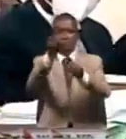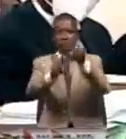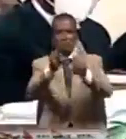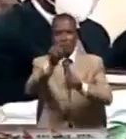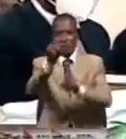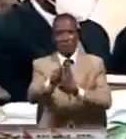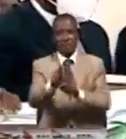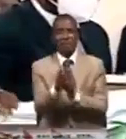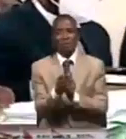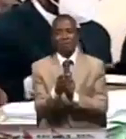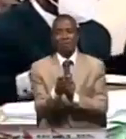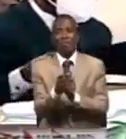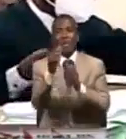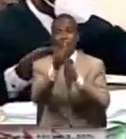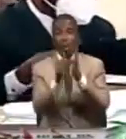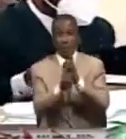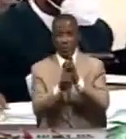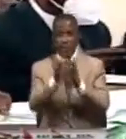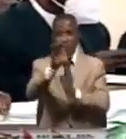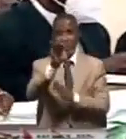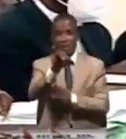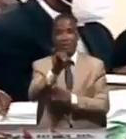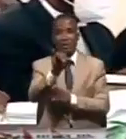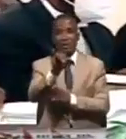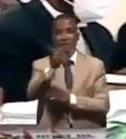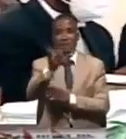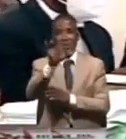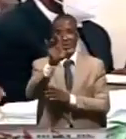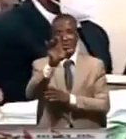87 Road 3E5, where